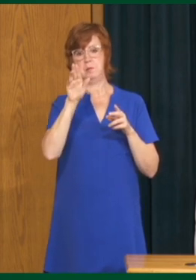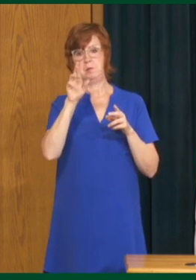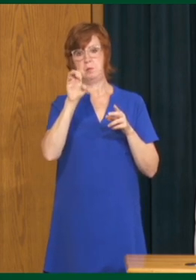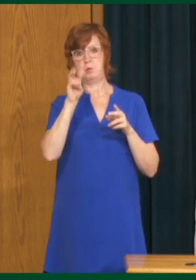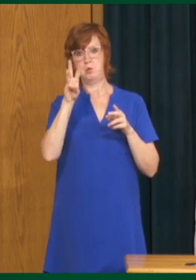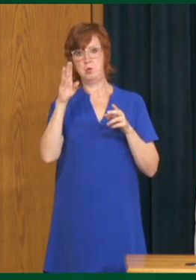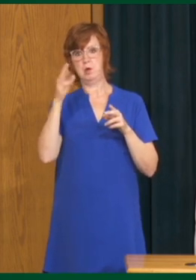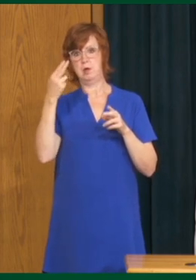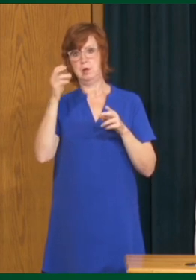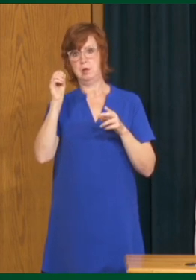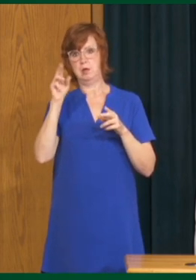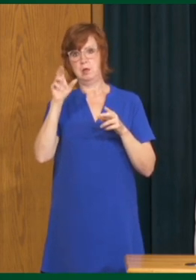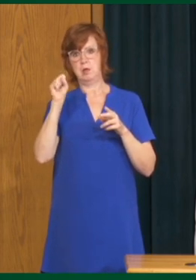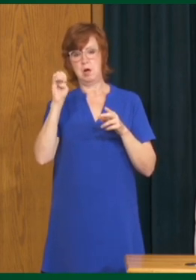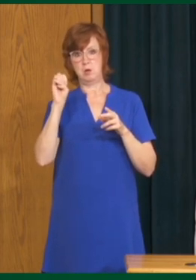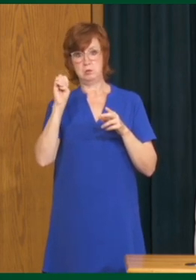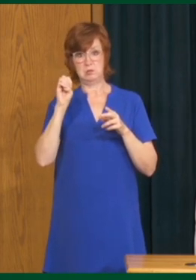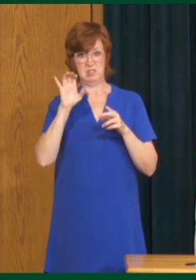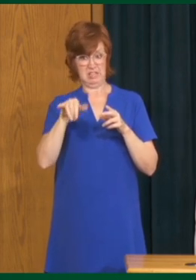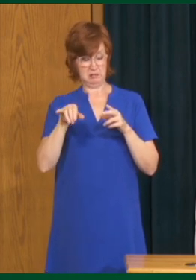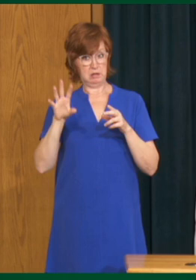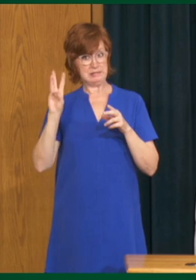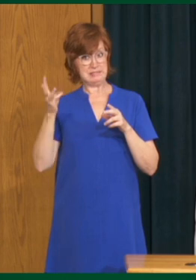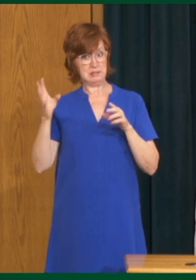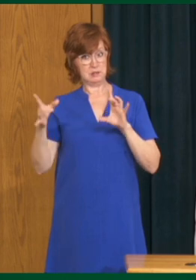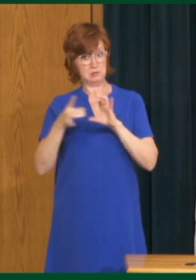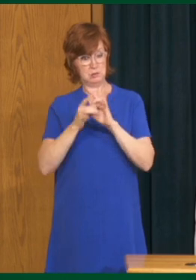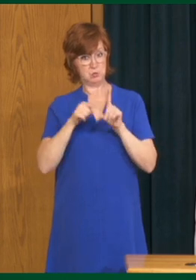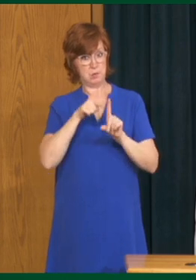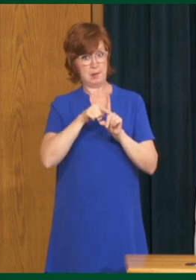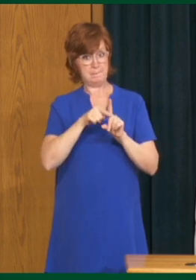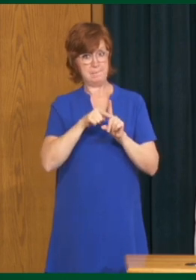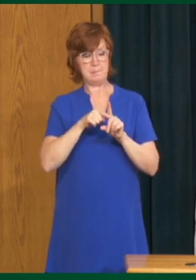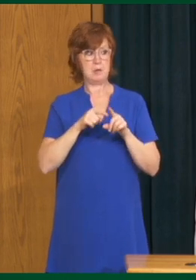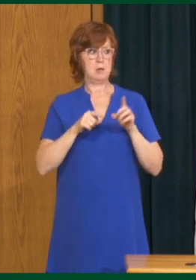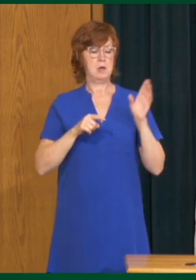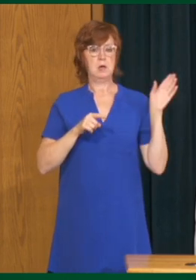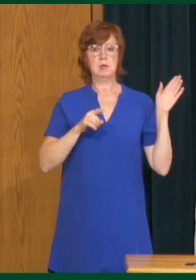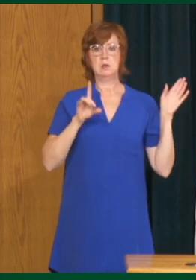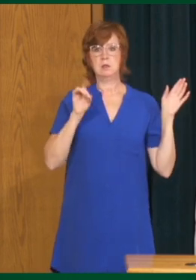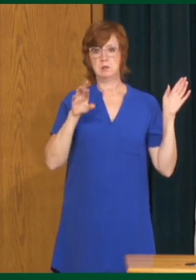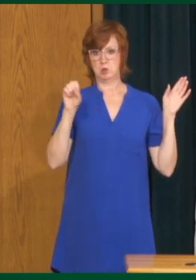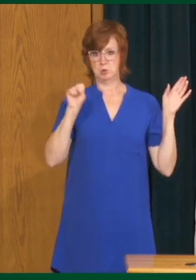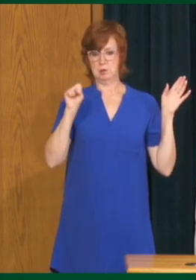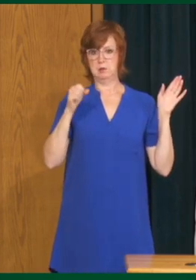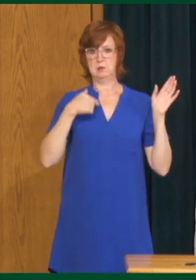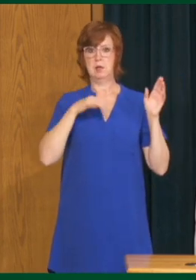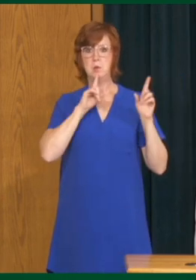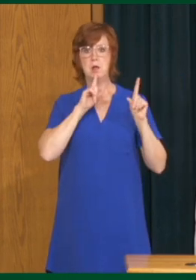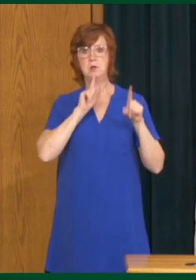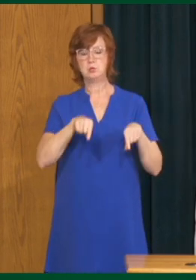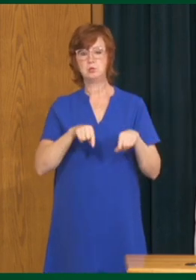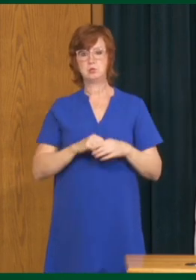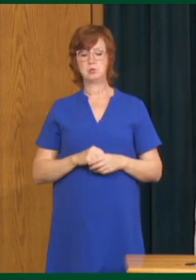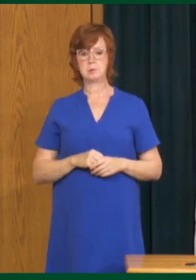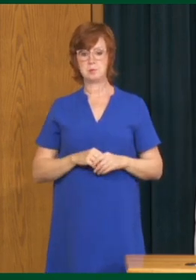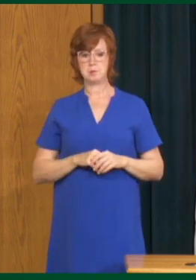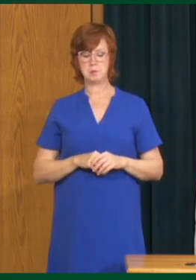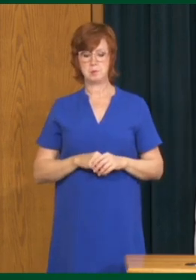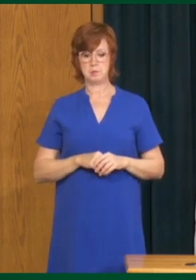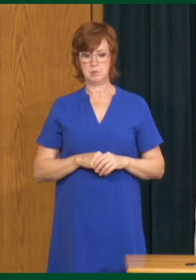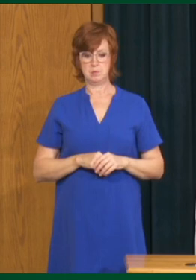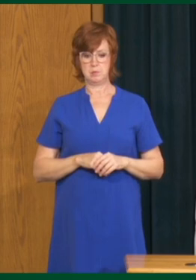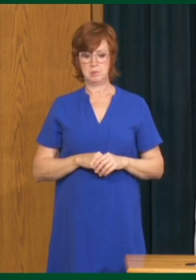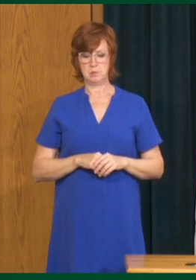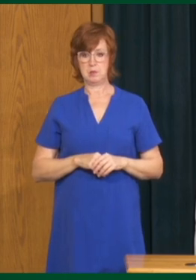So I can speak to that. So as you know, whenever we have a case in a public setting where there may have been people who